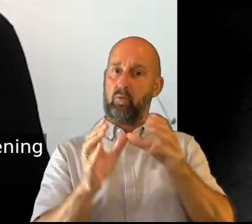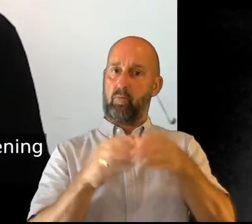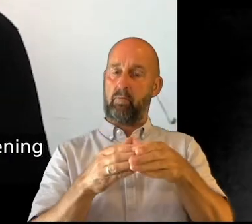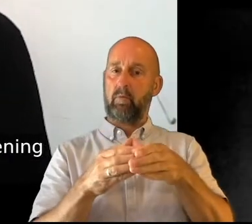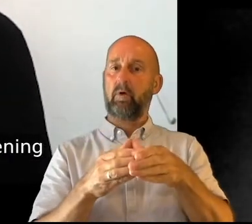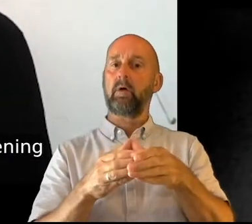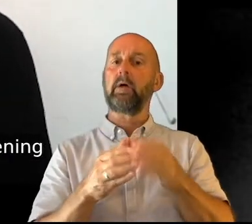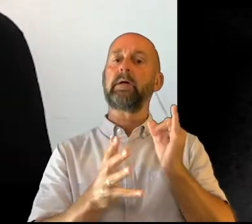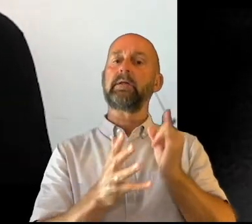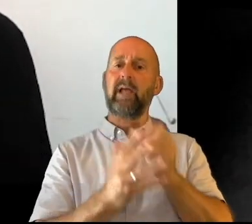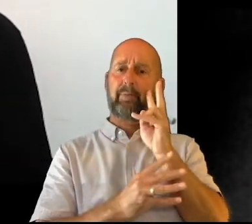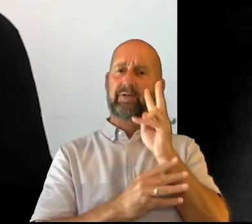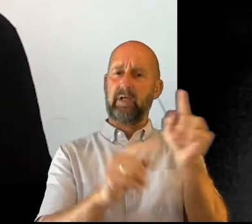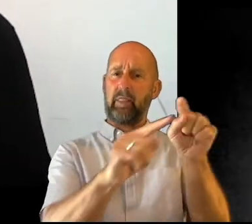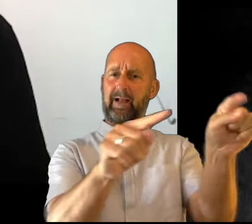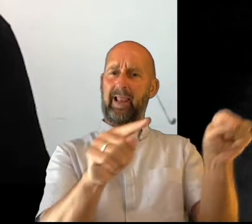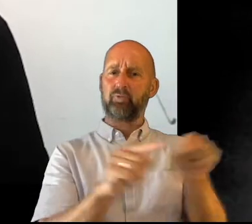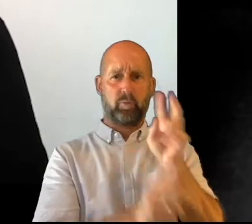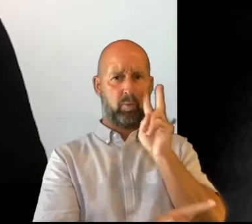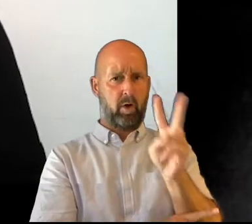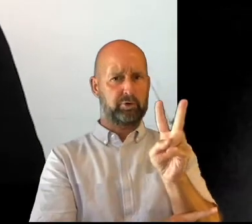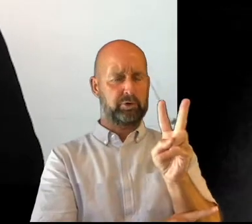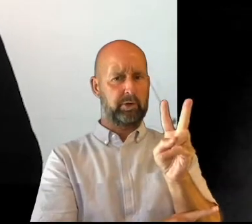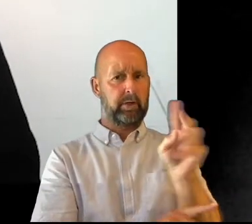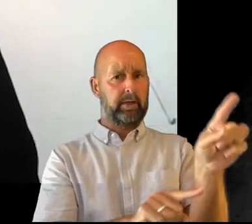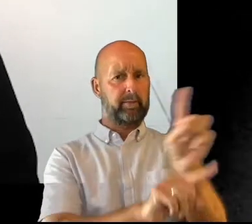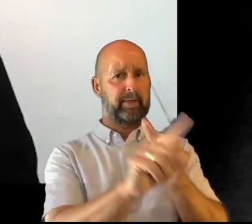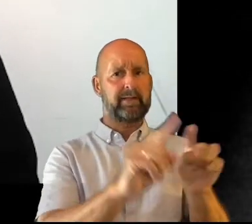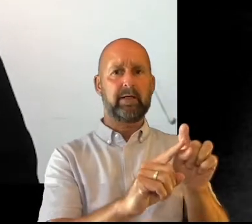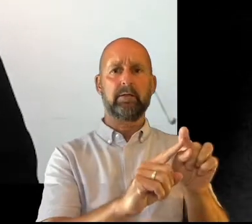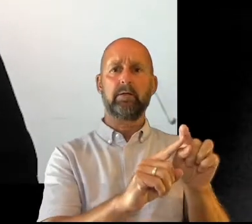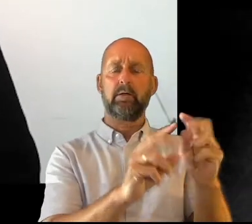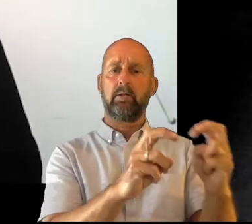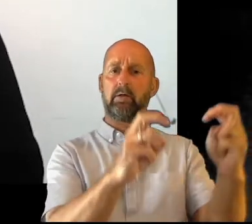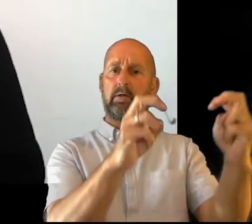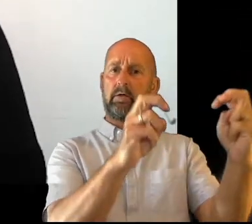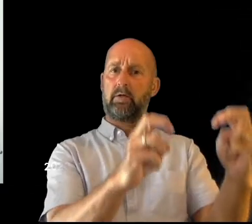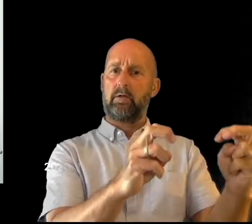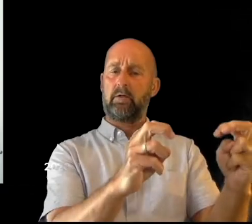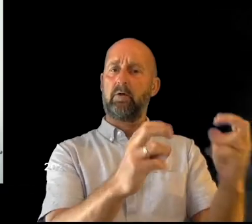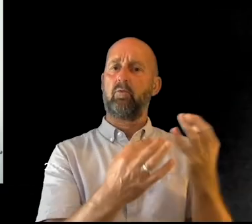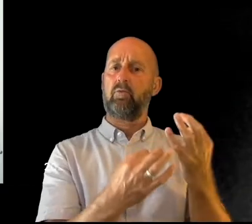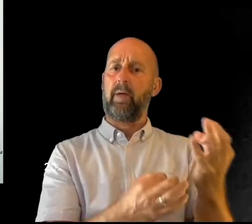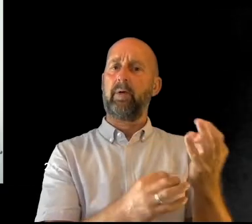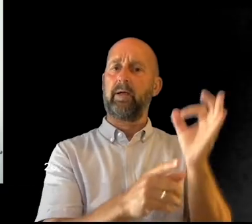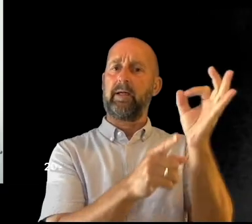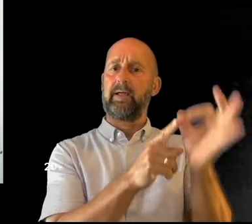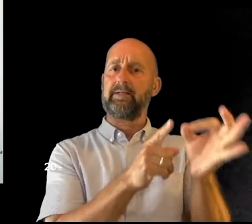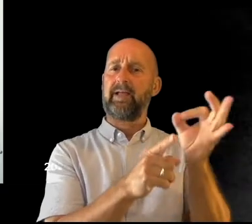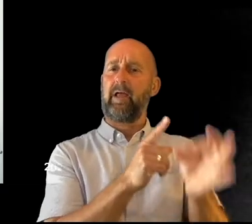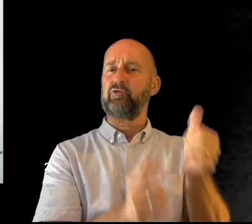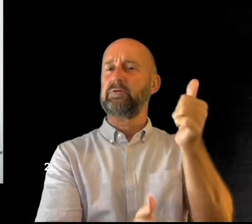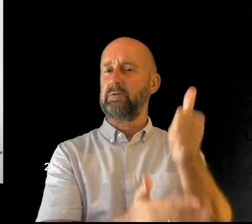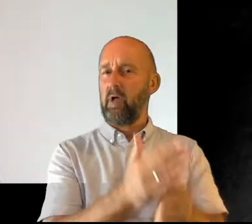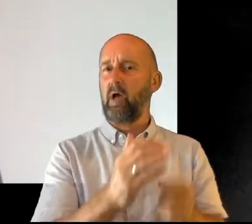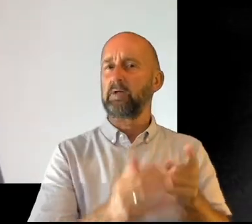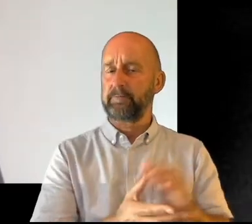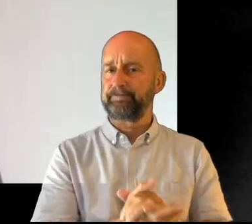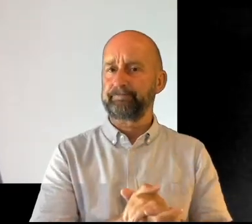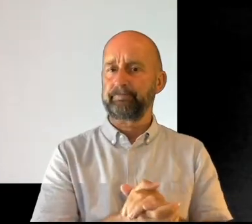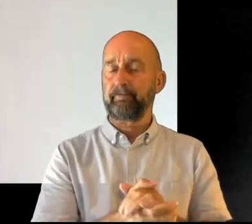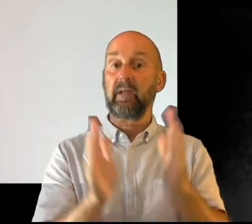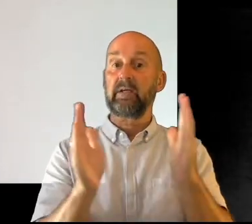a meeting now happening in the glass room in front of her. A couple are sitting opposite representative. The interrogation is underway.